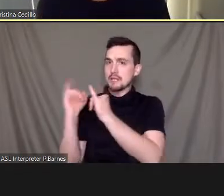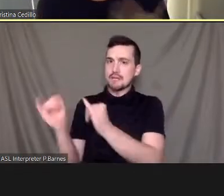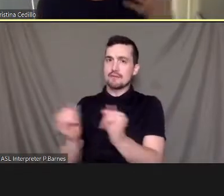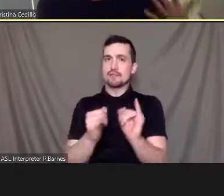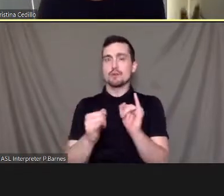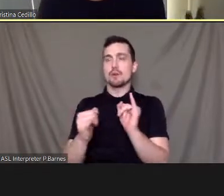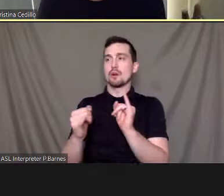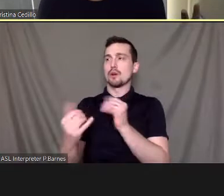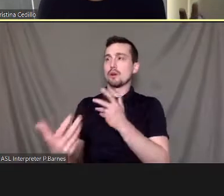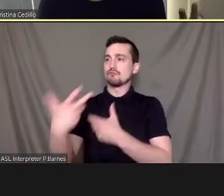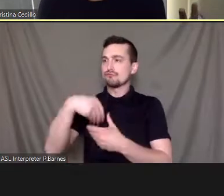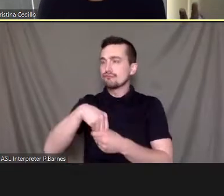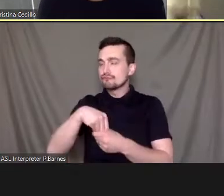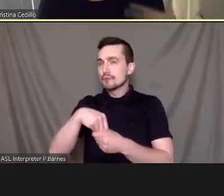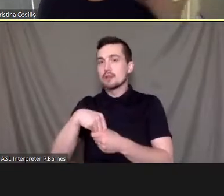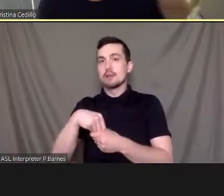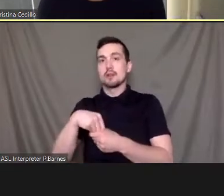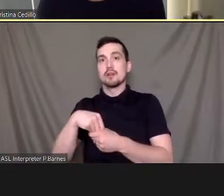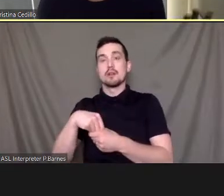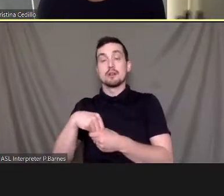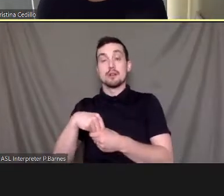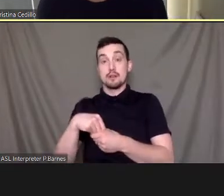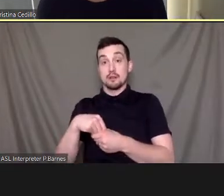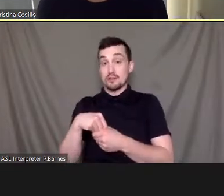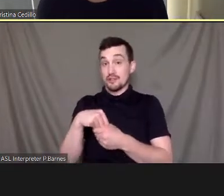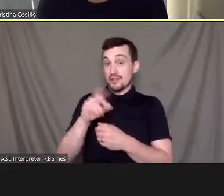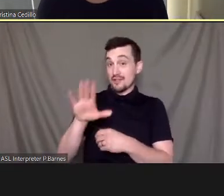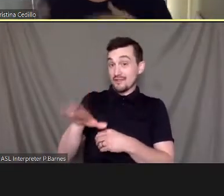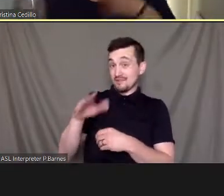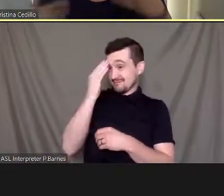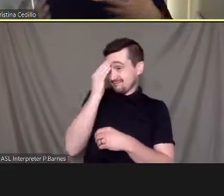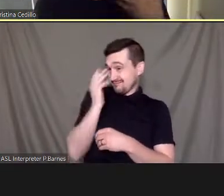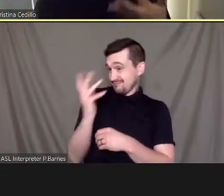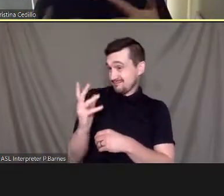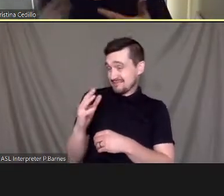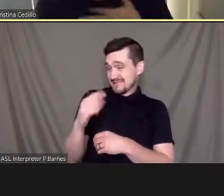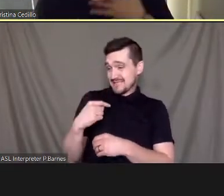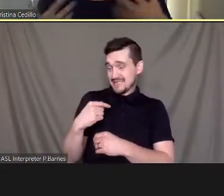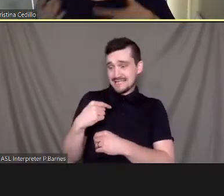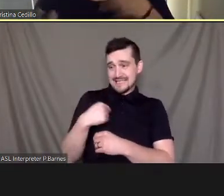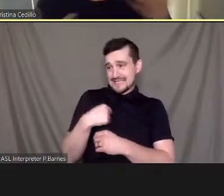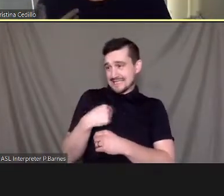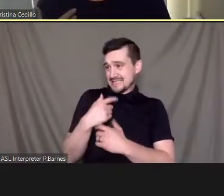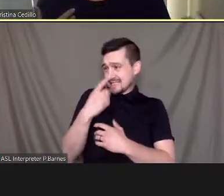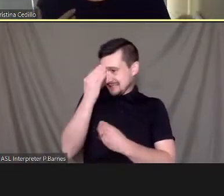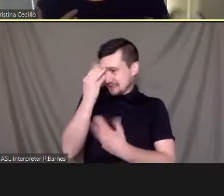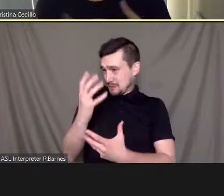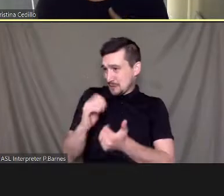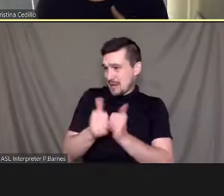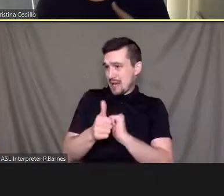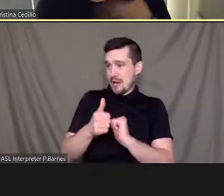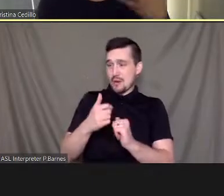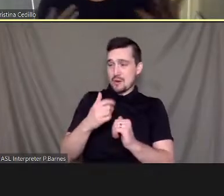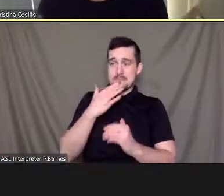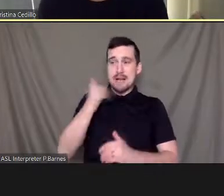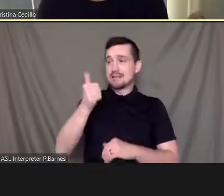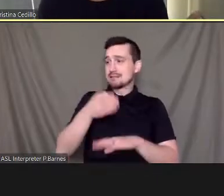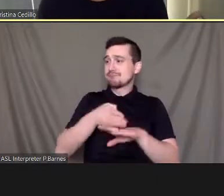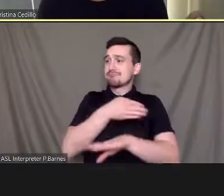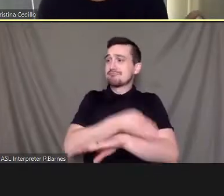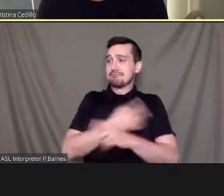for you so that you can let the person know, right? Because sometimes, you know, some of us are better through having